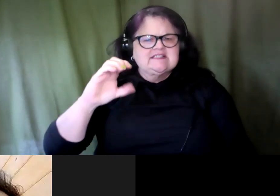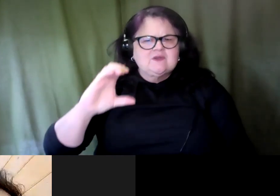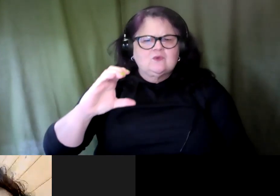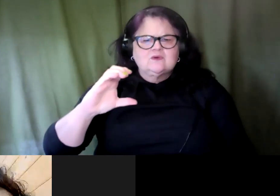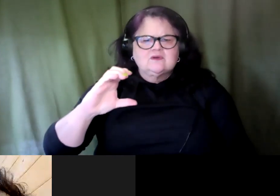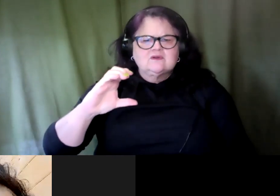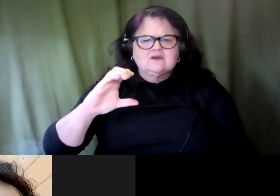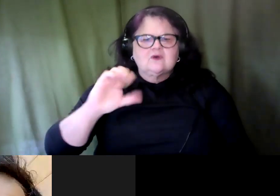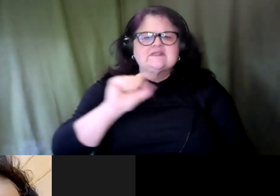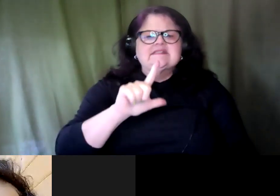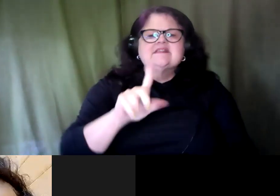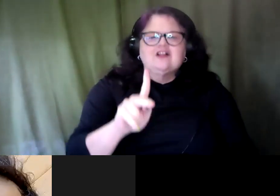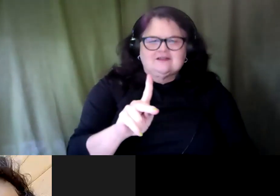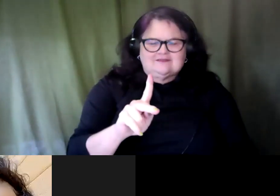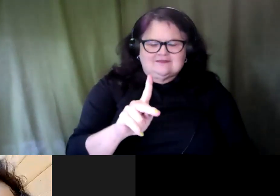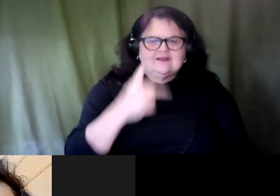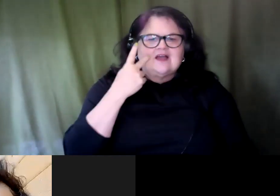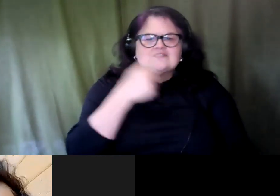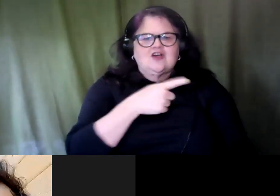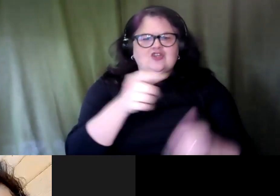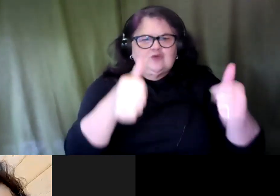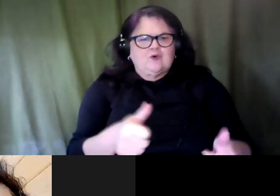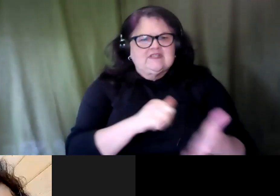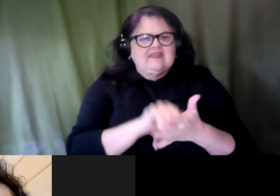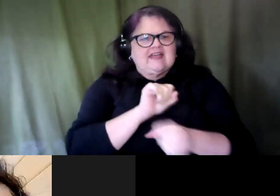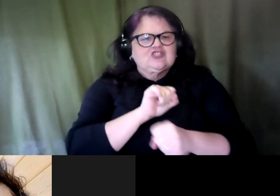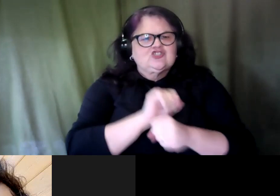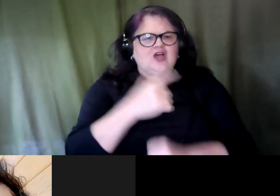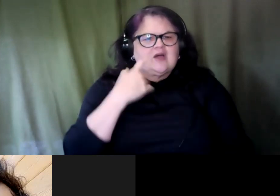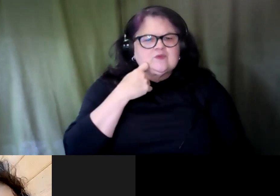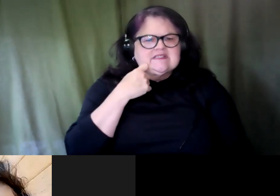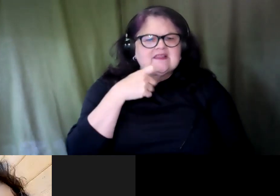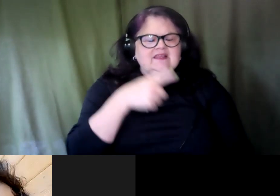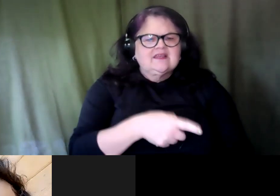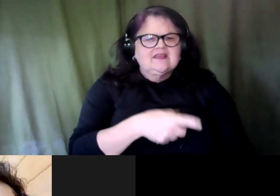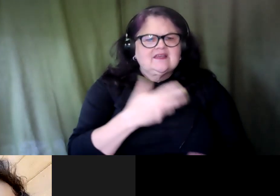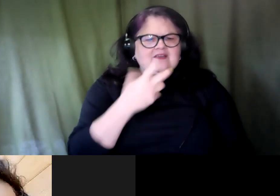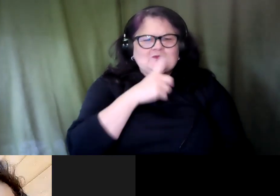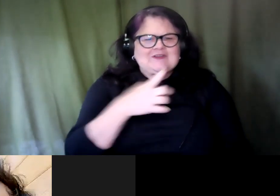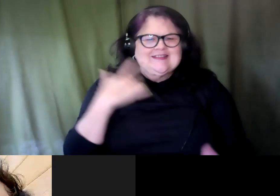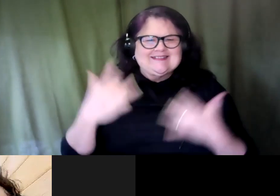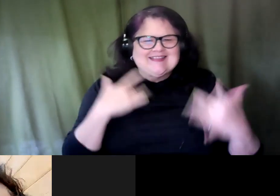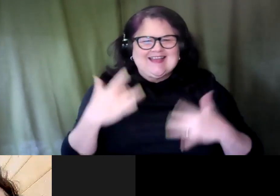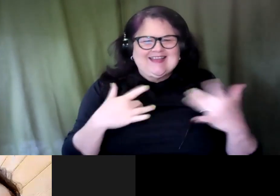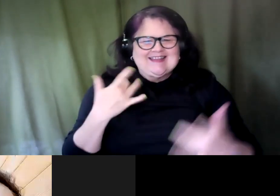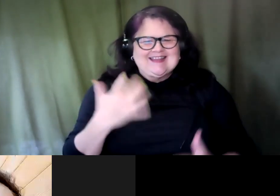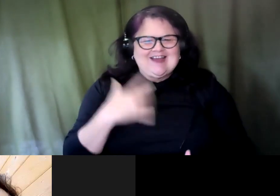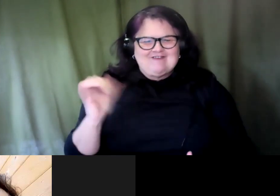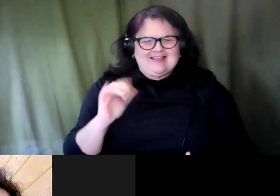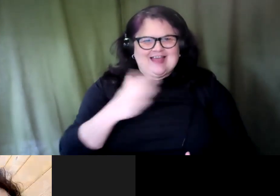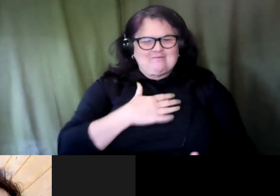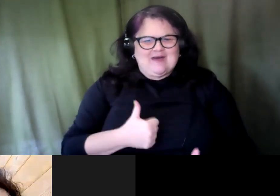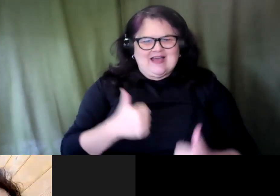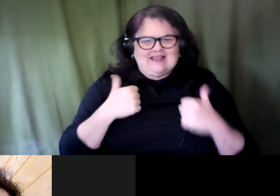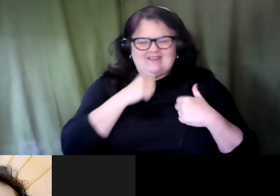I saw when you posted that job somewhat recently, was really excited. I felt like in my life, I wasn't